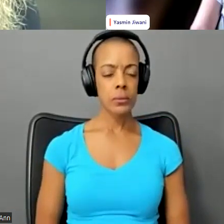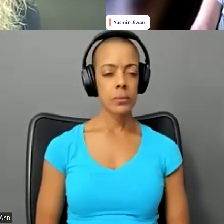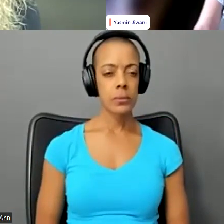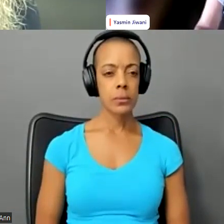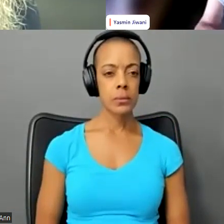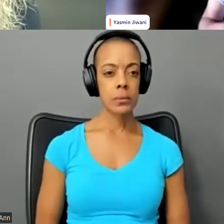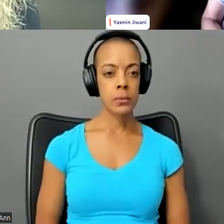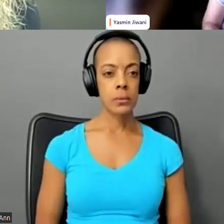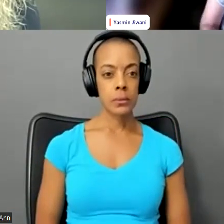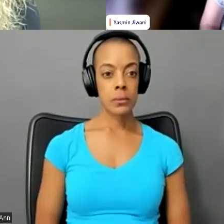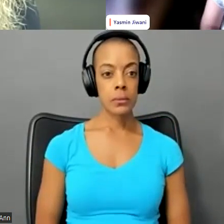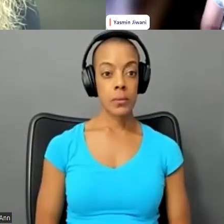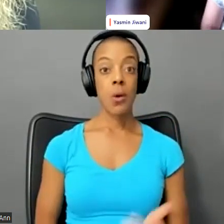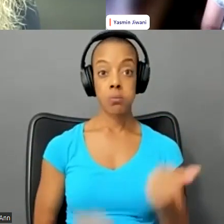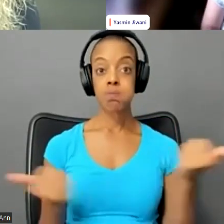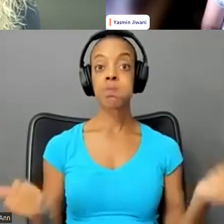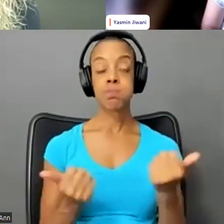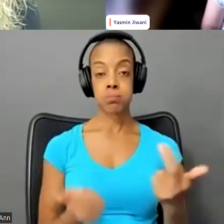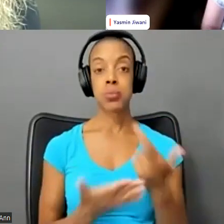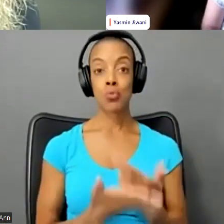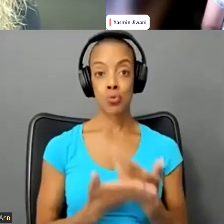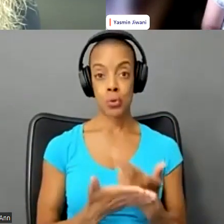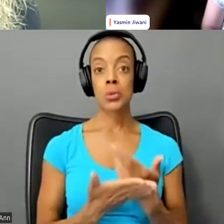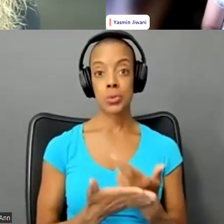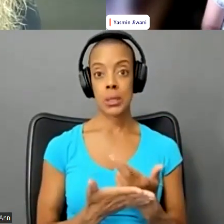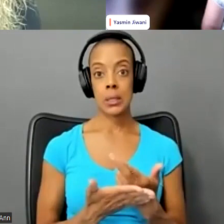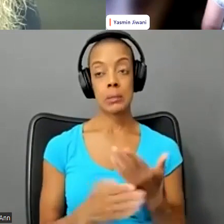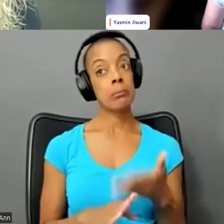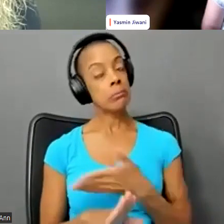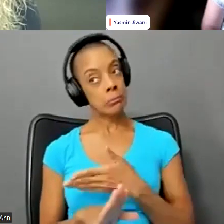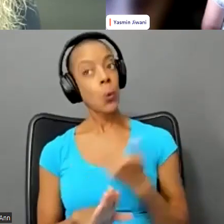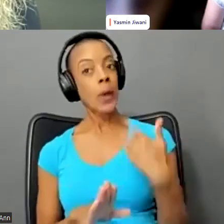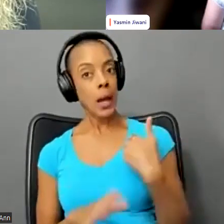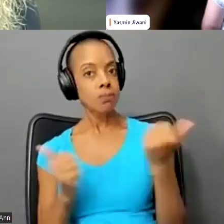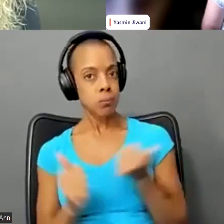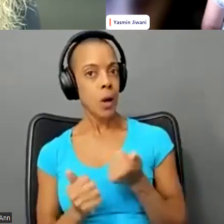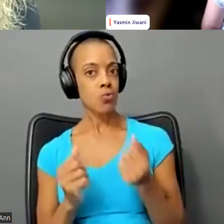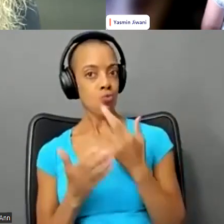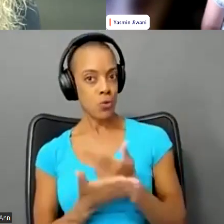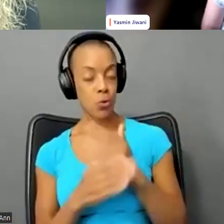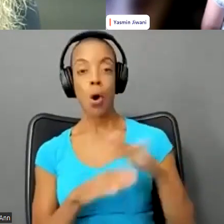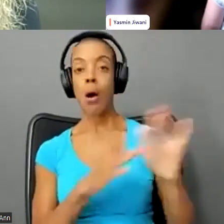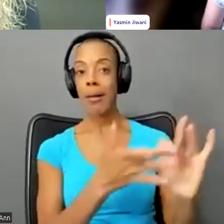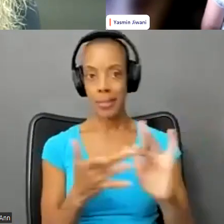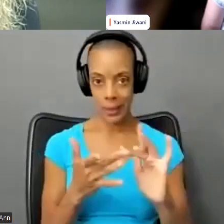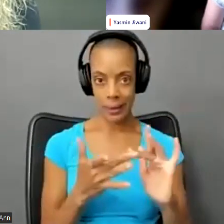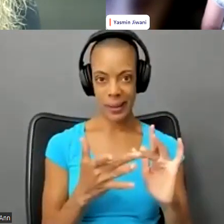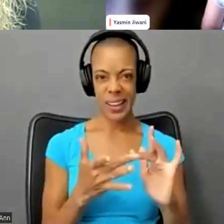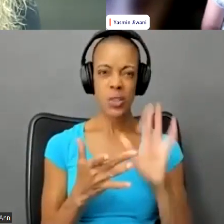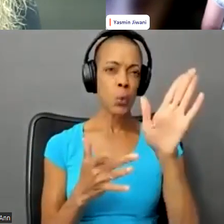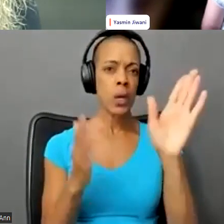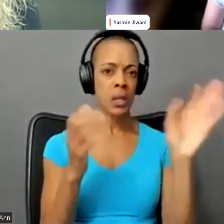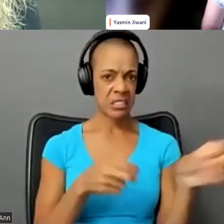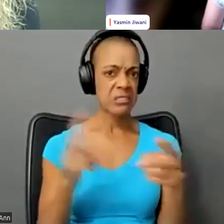we have lots of resources. I'll preface my comments with saying we have lots of resources online, and I know you're going to share